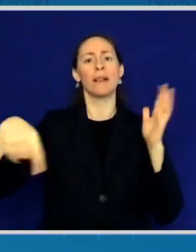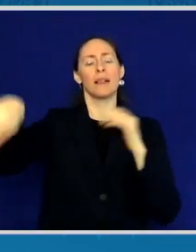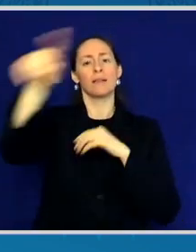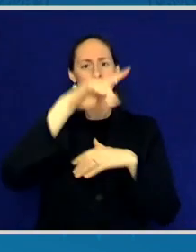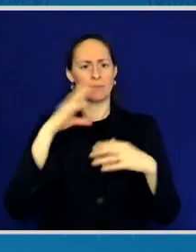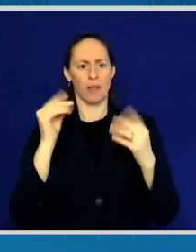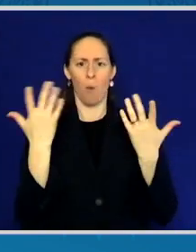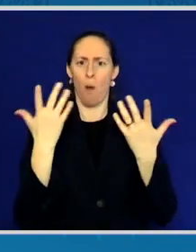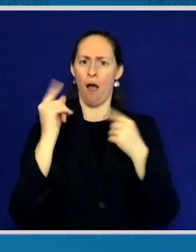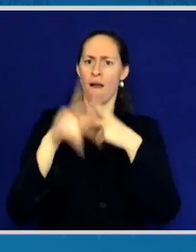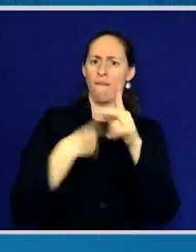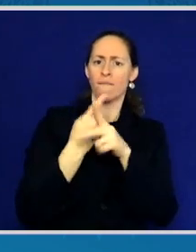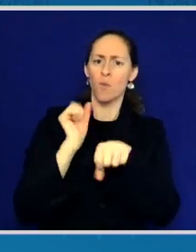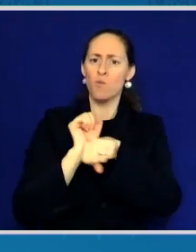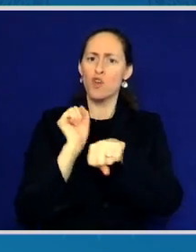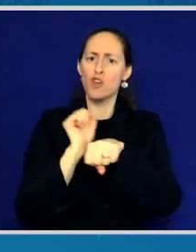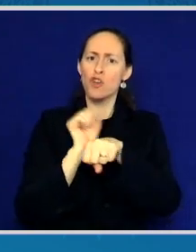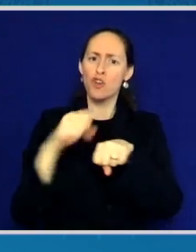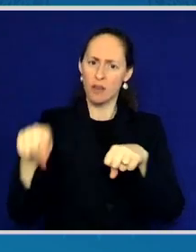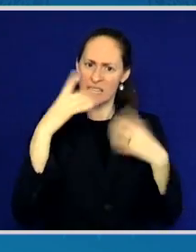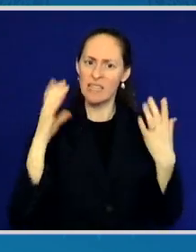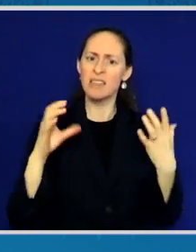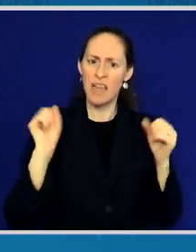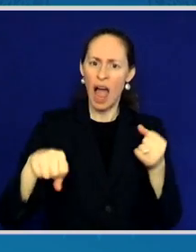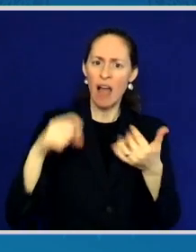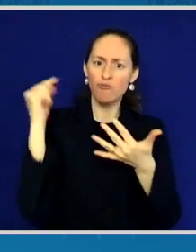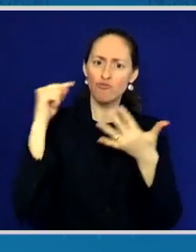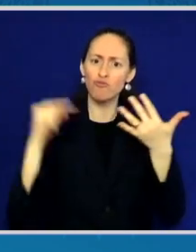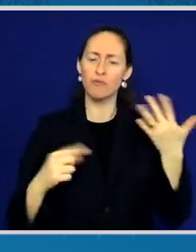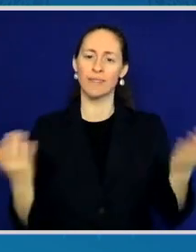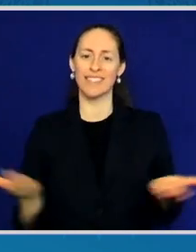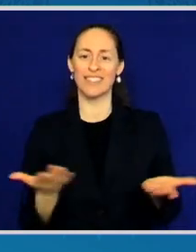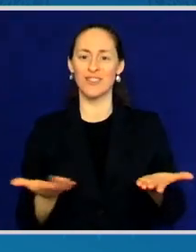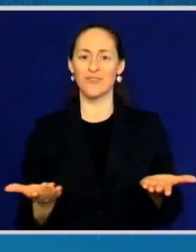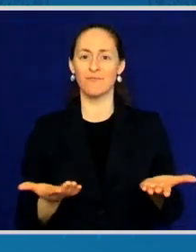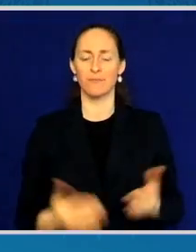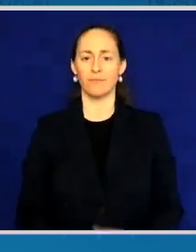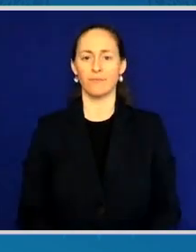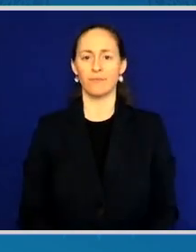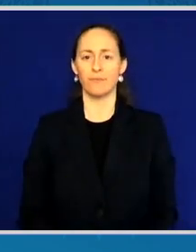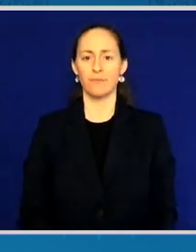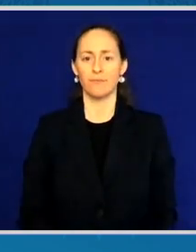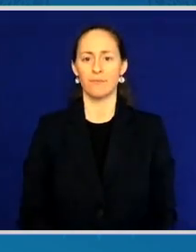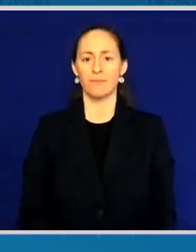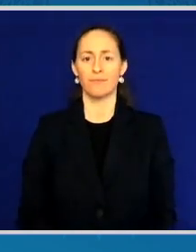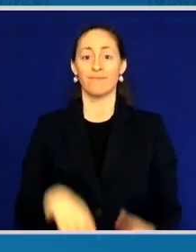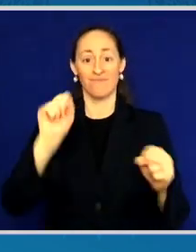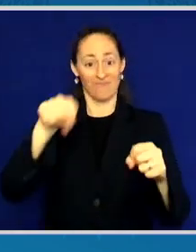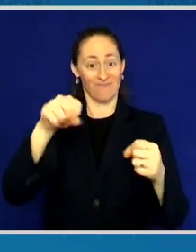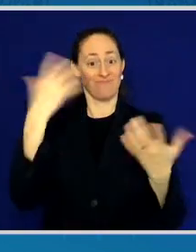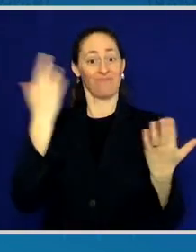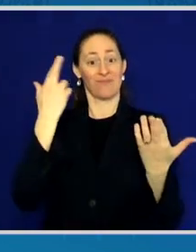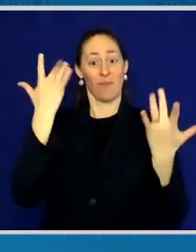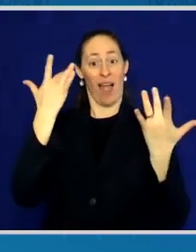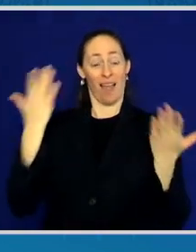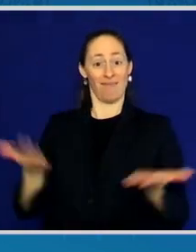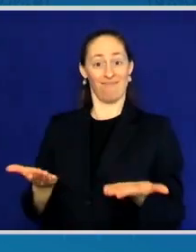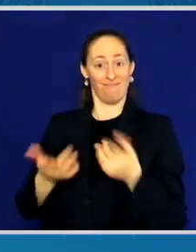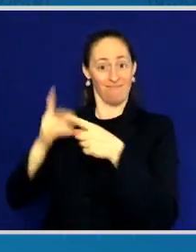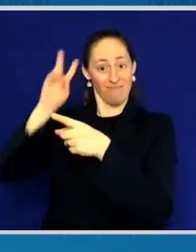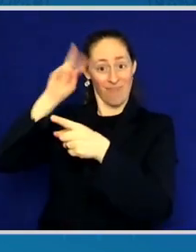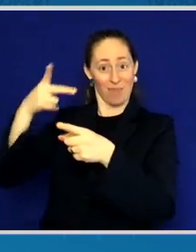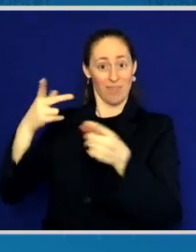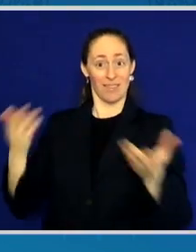country. So, Thank Chairman, you. And there is a reason that the Vice President chose to come to Cincinnati. One, it's one of America's great cities.